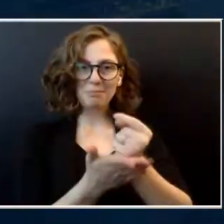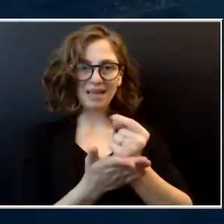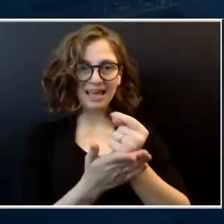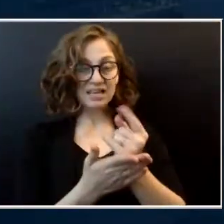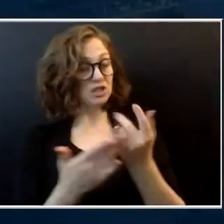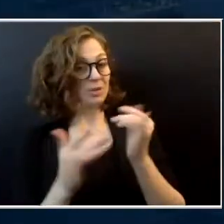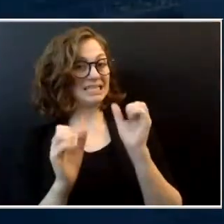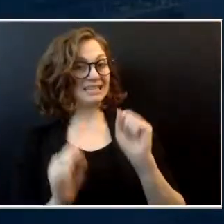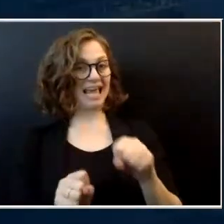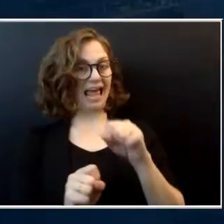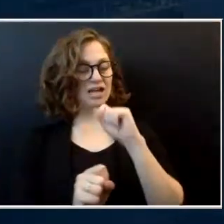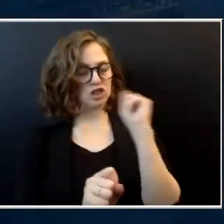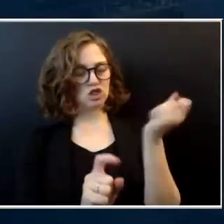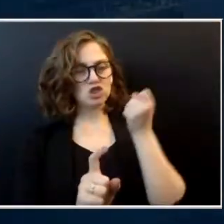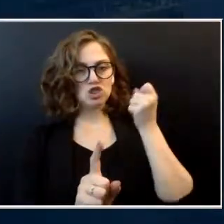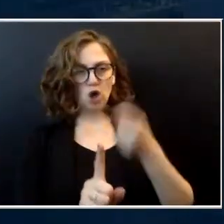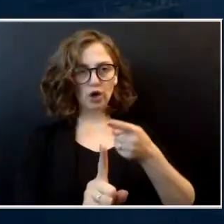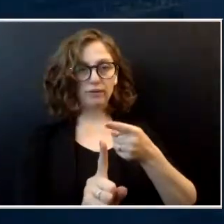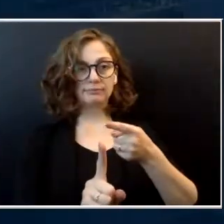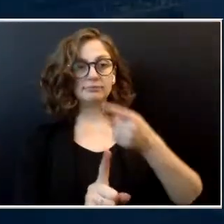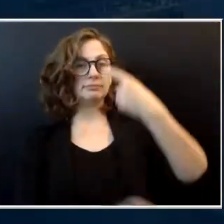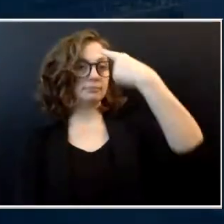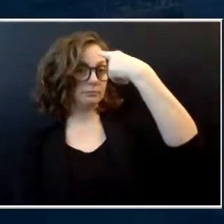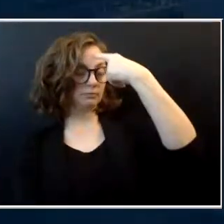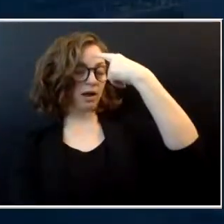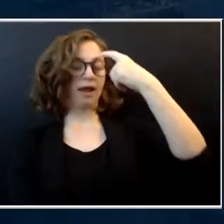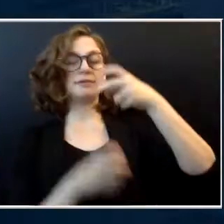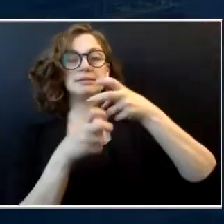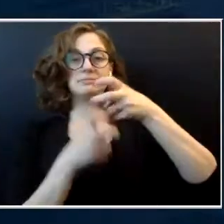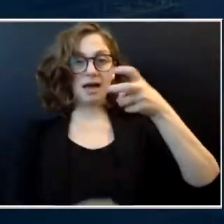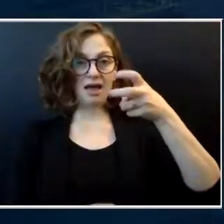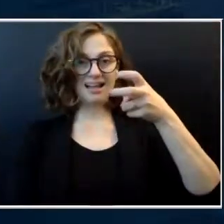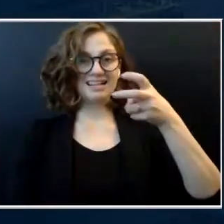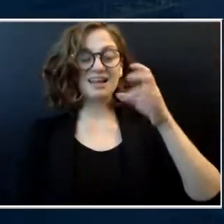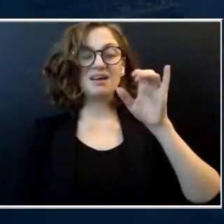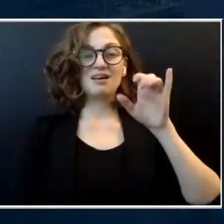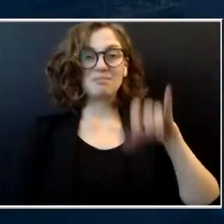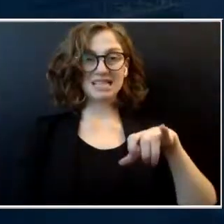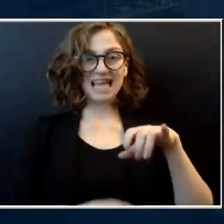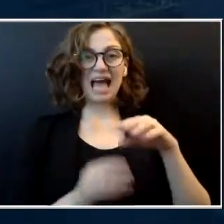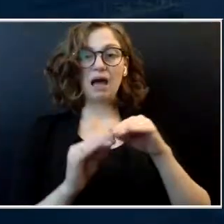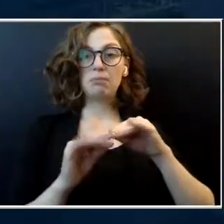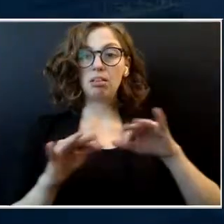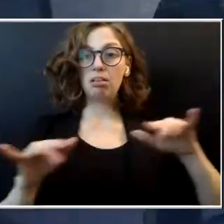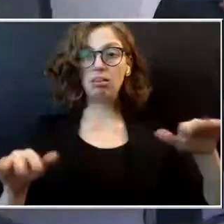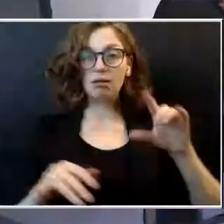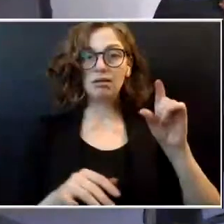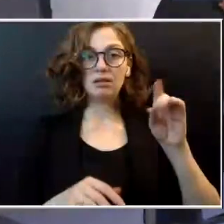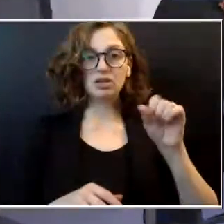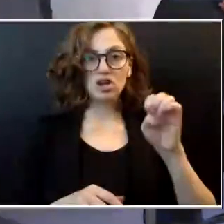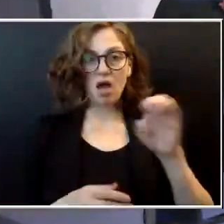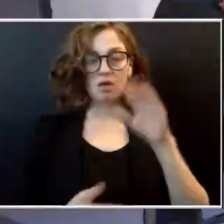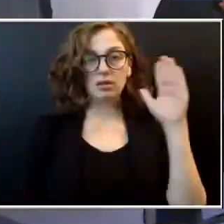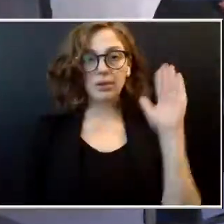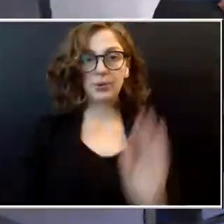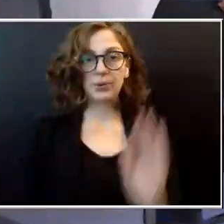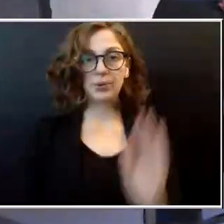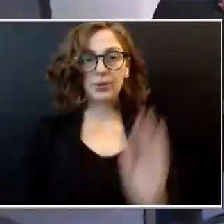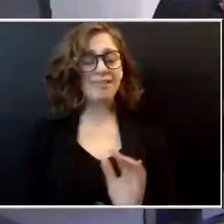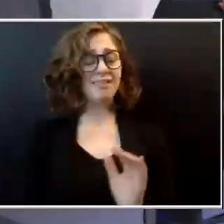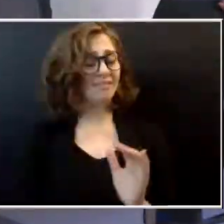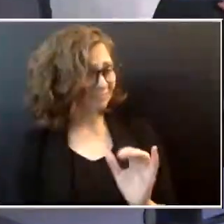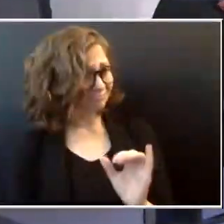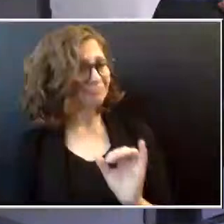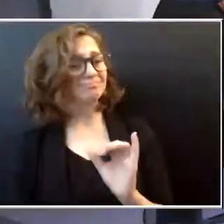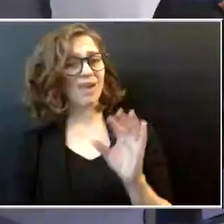spine, but that bleed dose is substantially reduced. Just not there. You can see all the organs here, they look pretty good. Yeah, I know, so they're getting a lot